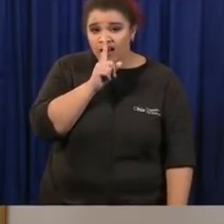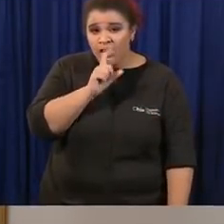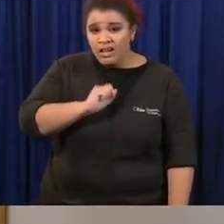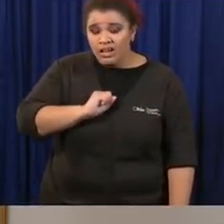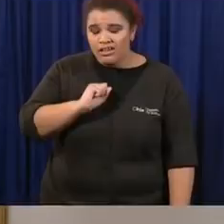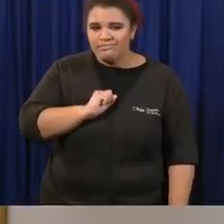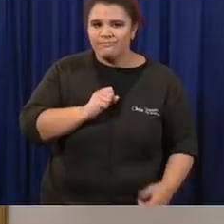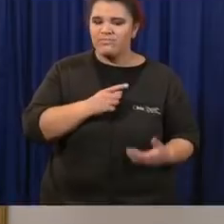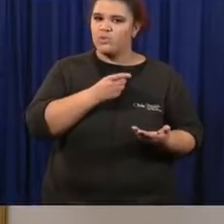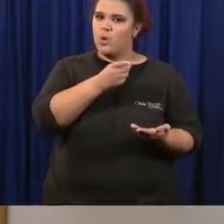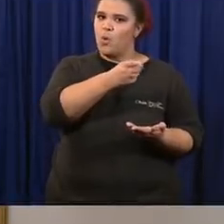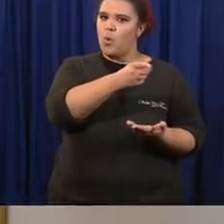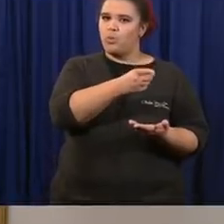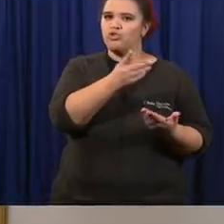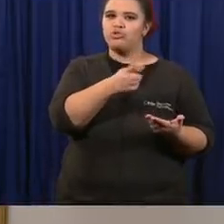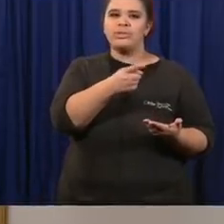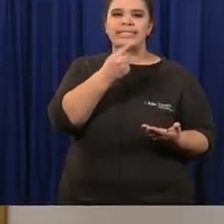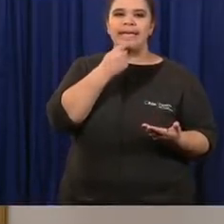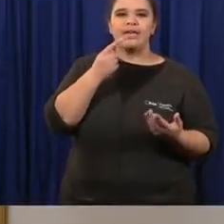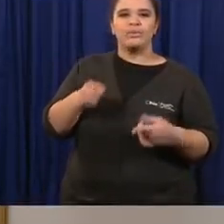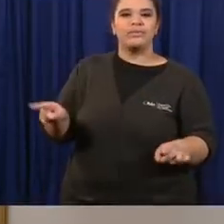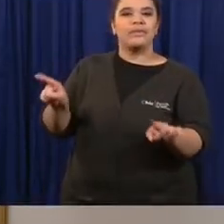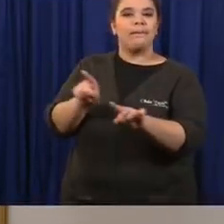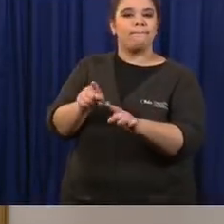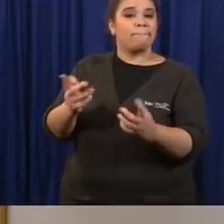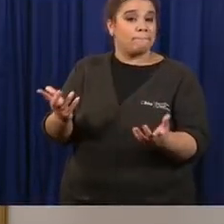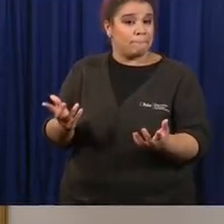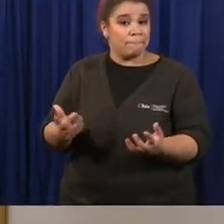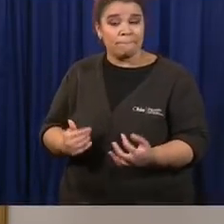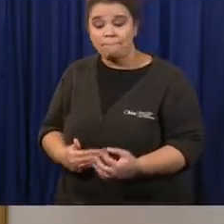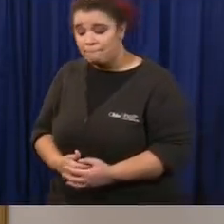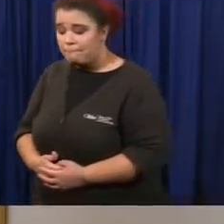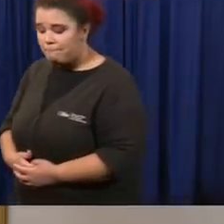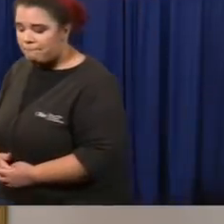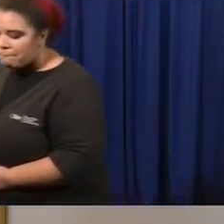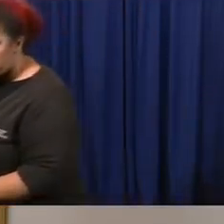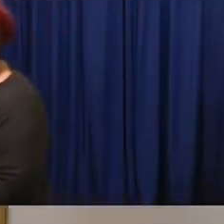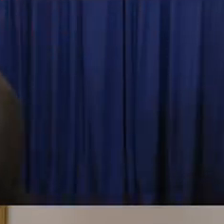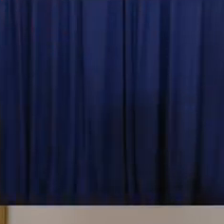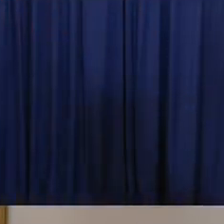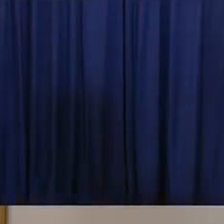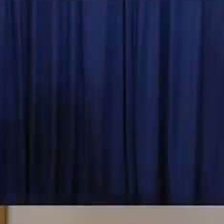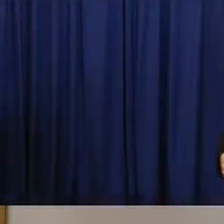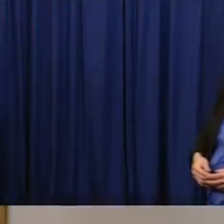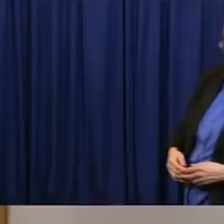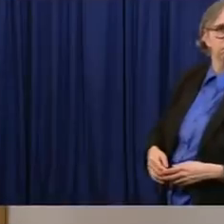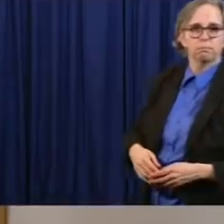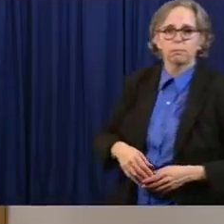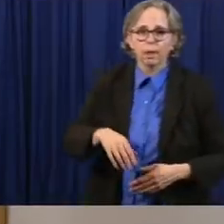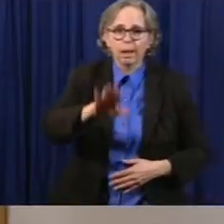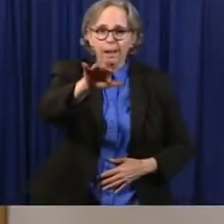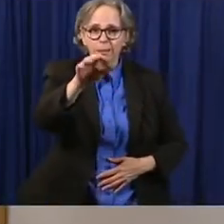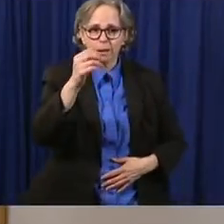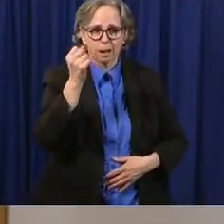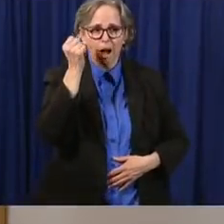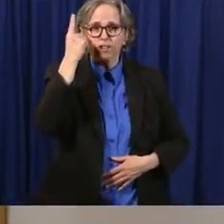have for some of those doubters out there. Well, sure. Look, I understand what they're saying,